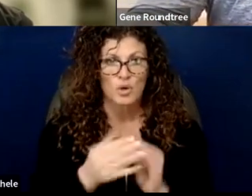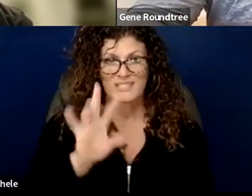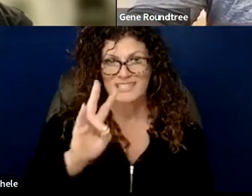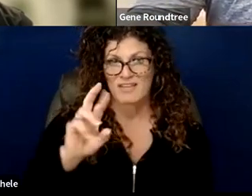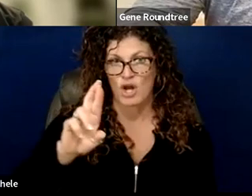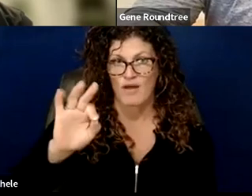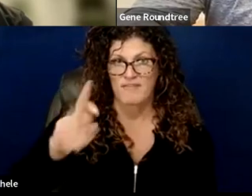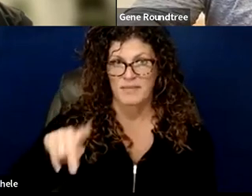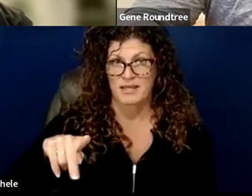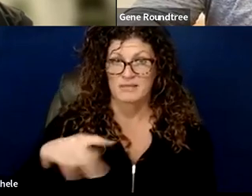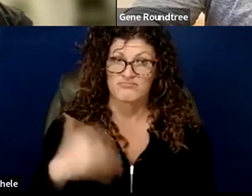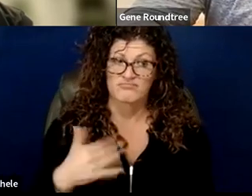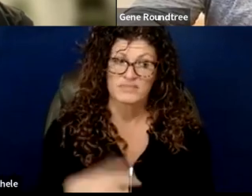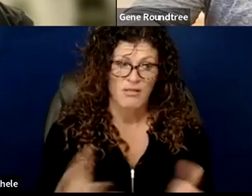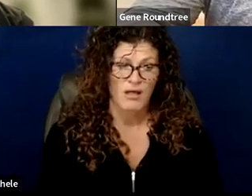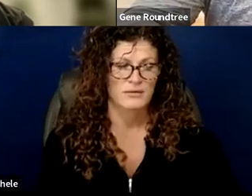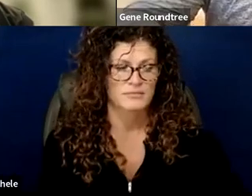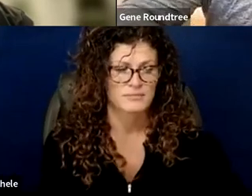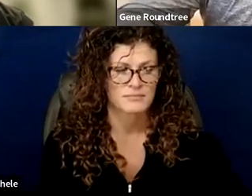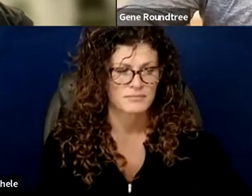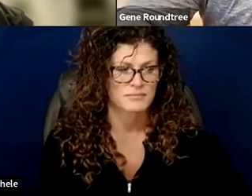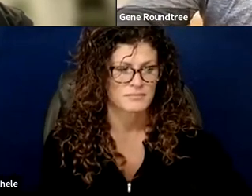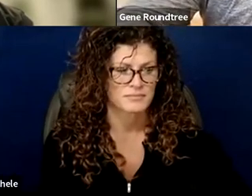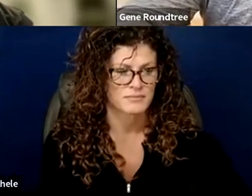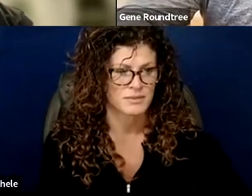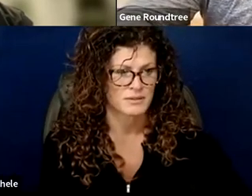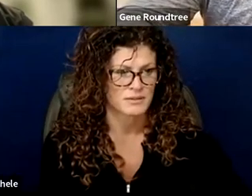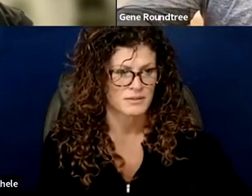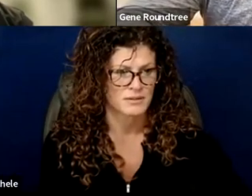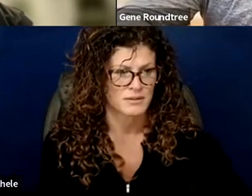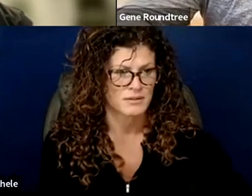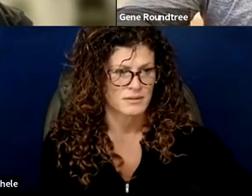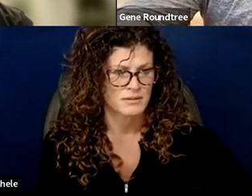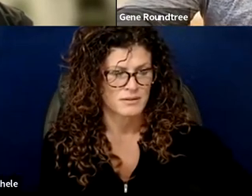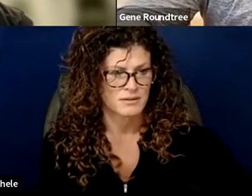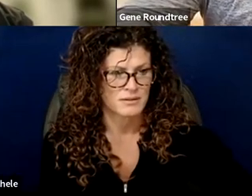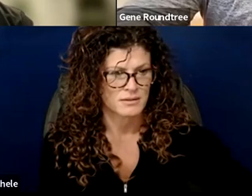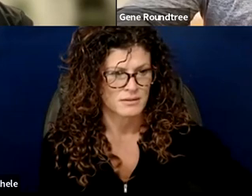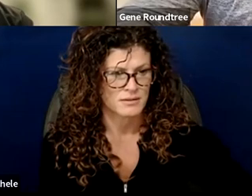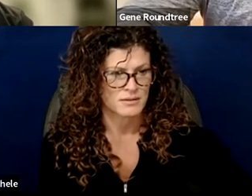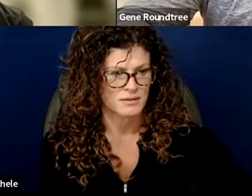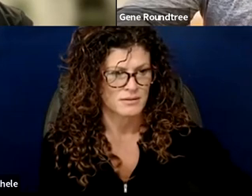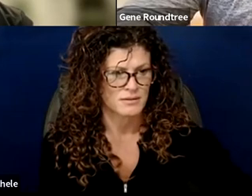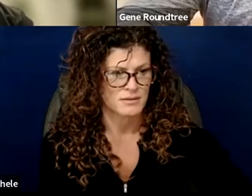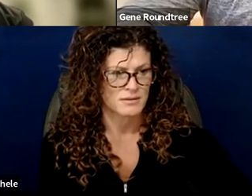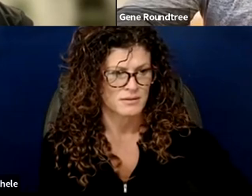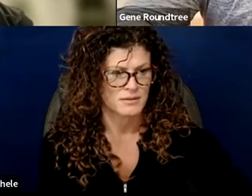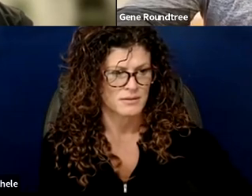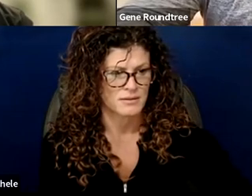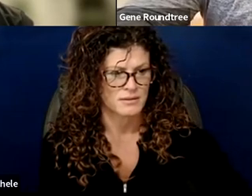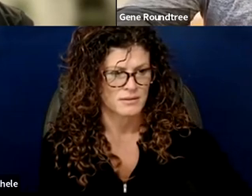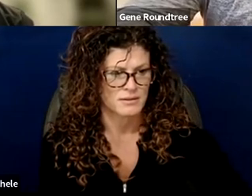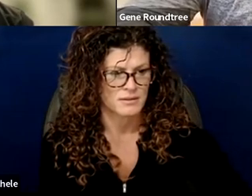that's a pretty healthy number. Okay, so those are the what we have so far with the RFPs.